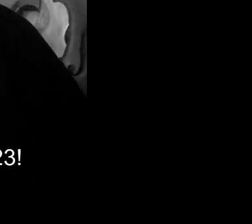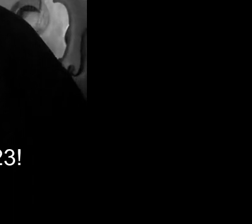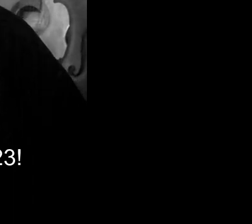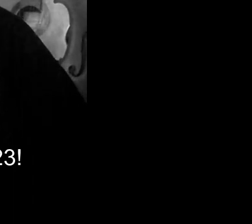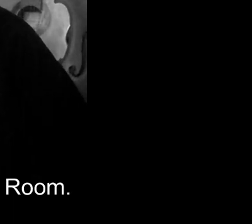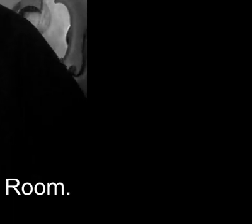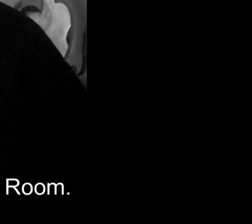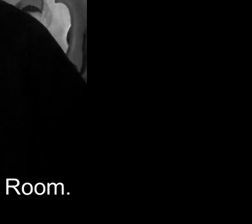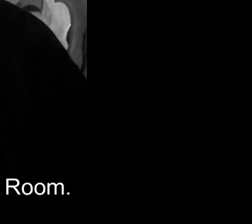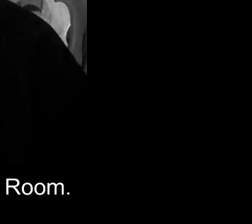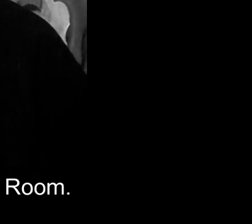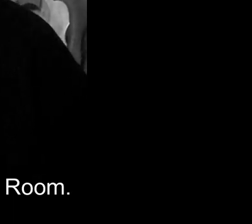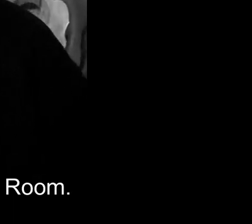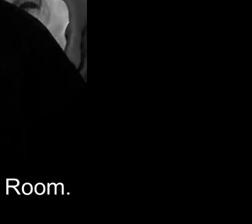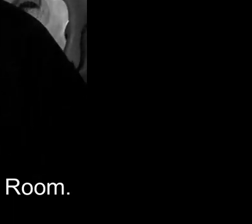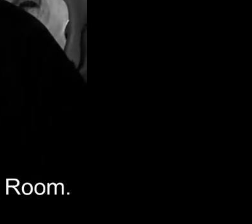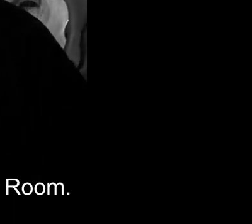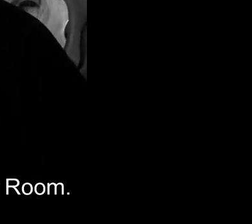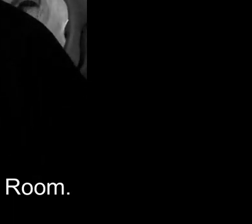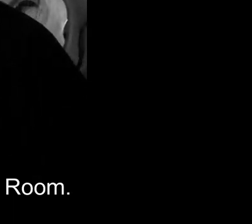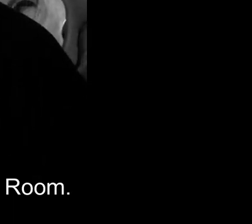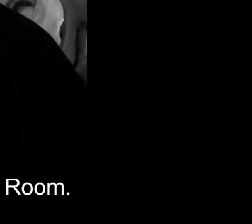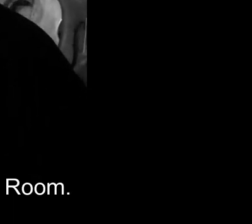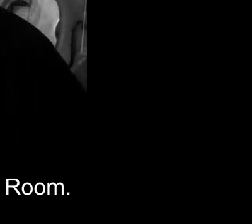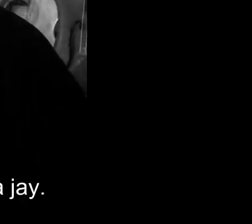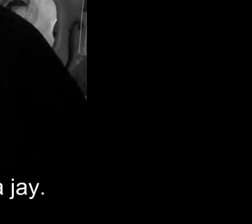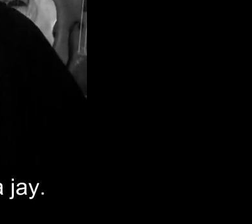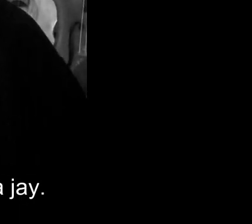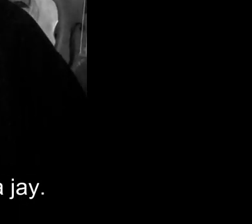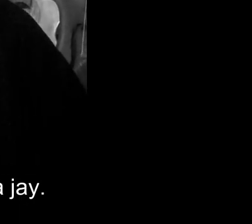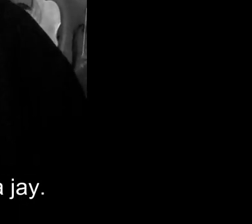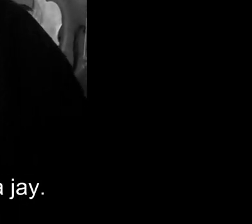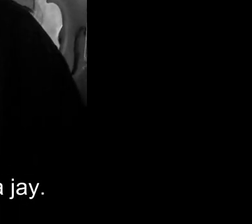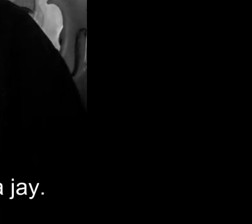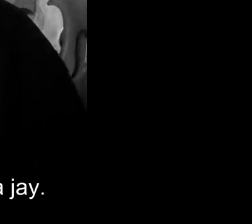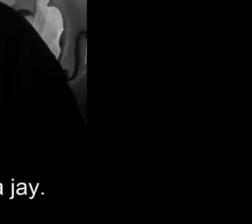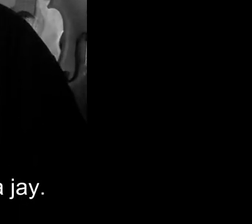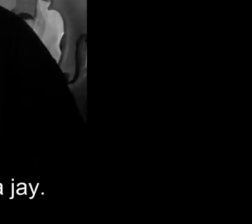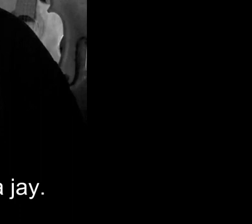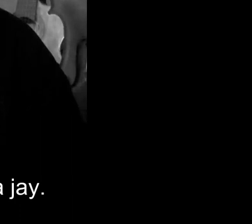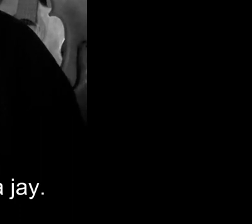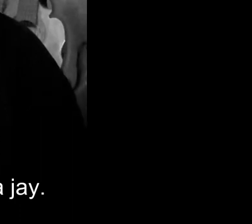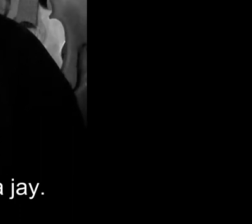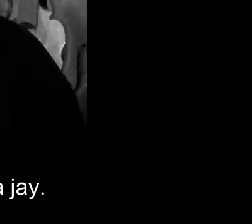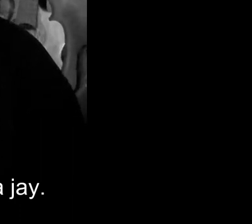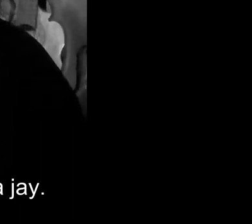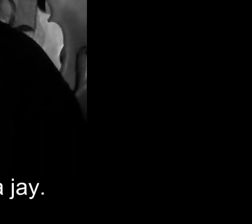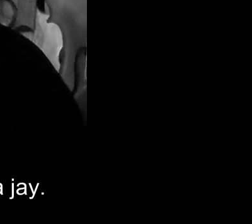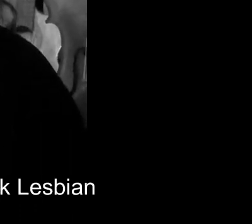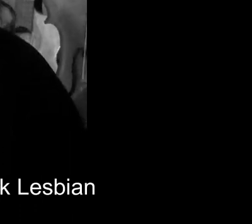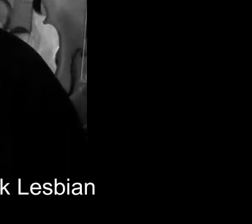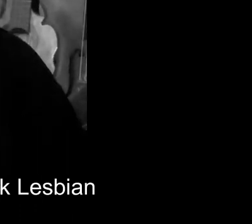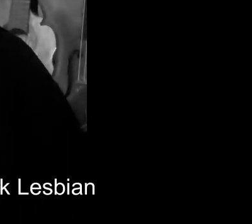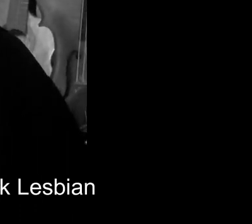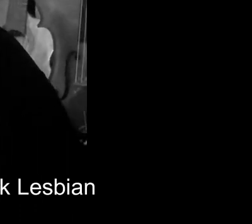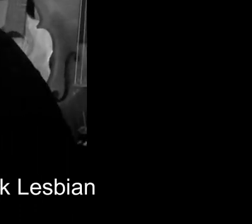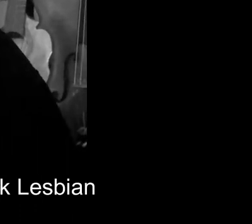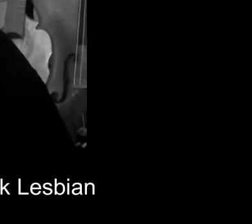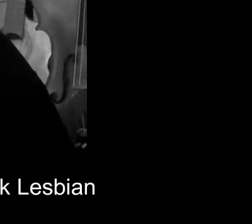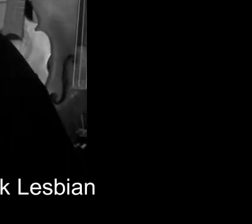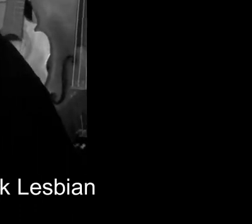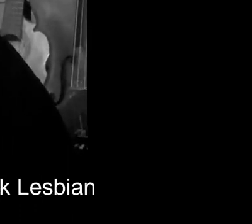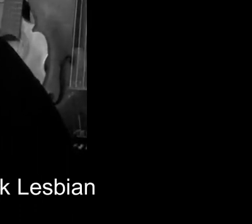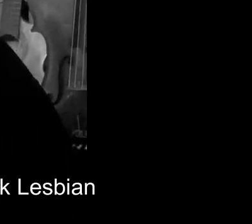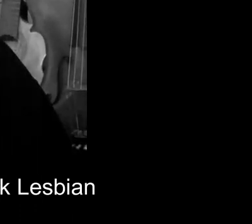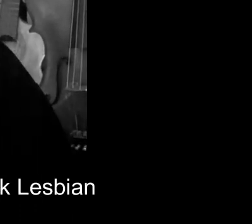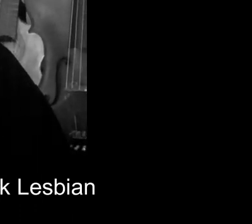2023. I'm Lourdes Pérez and I'm your host for the listening room. It is my honor to introduce Inina J. Inina